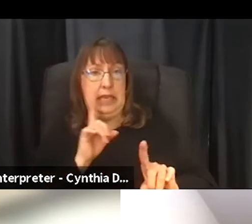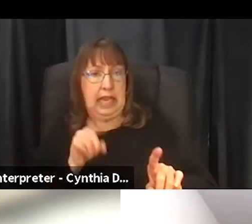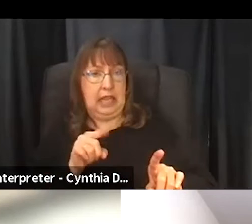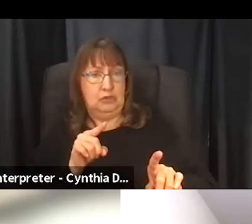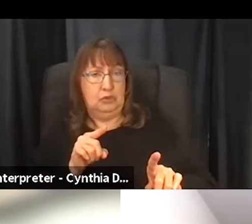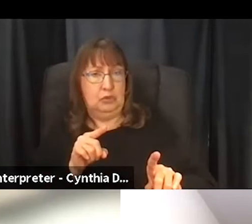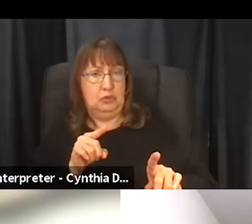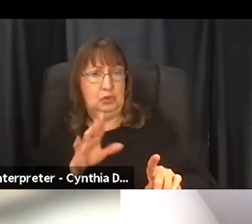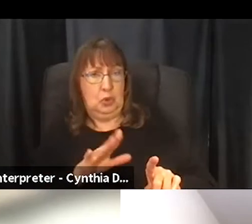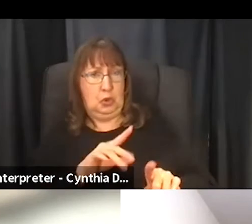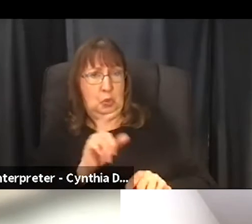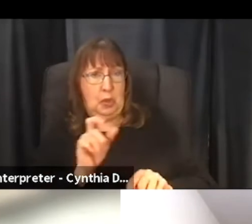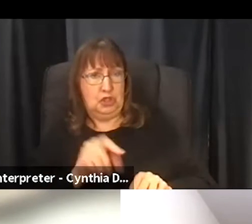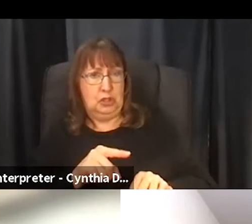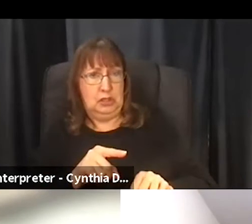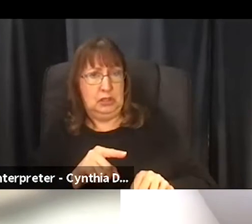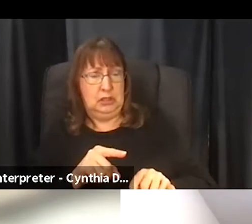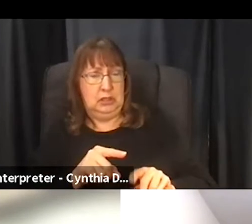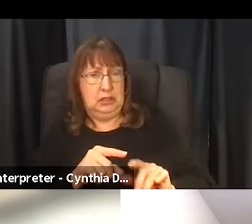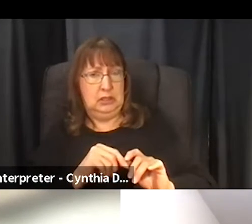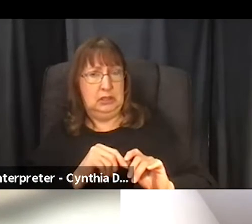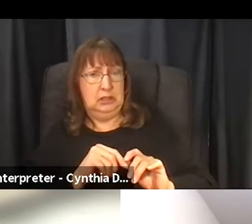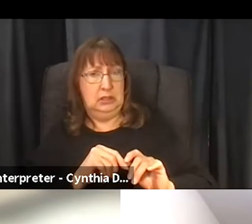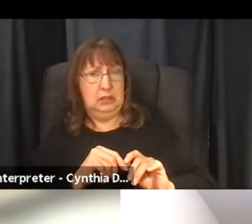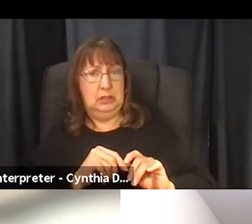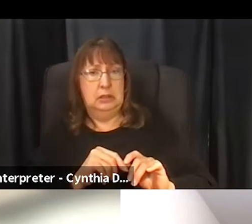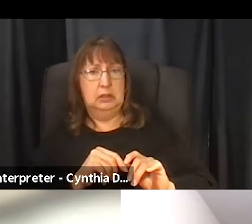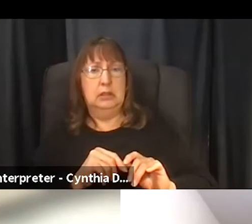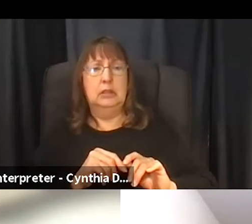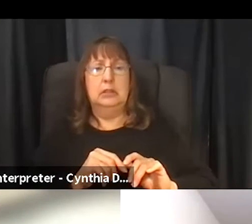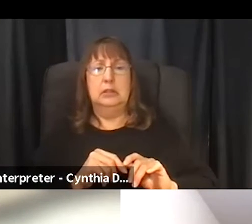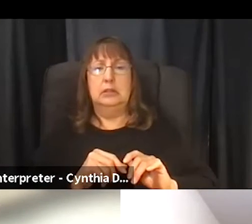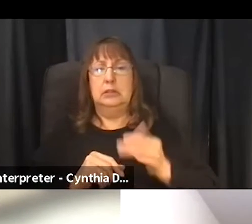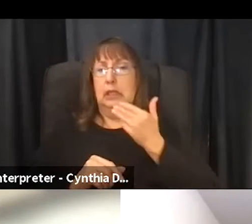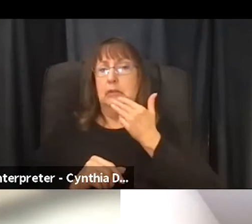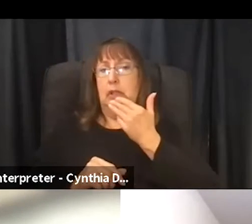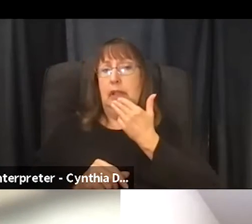that answer your question? Yeah, thank you. Yeah.